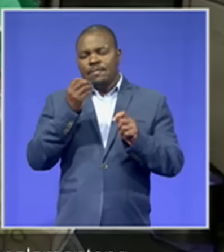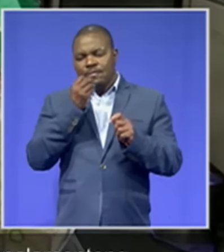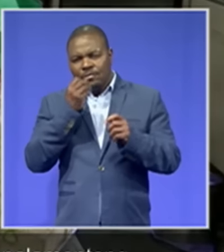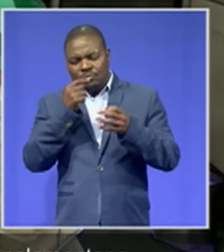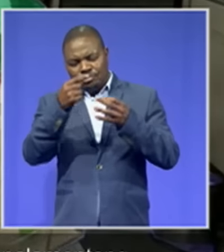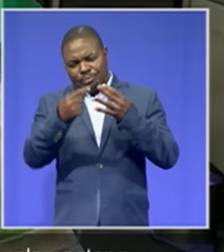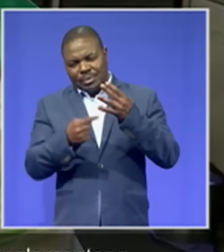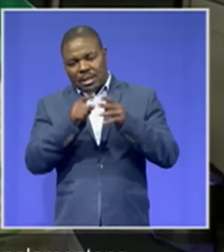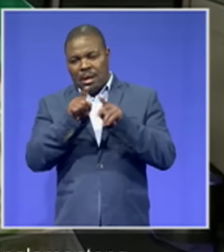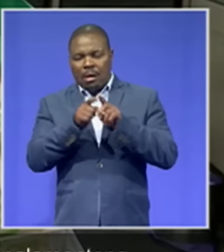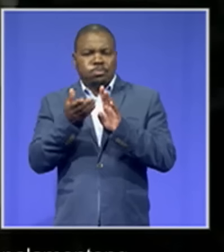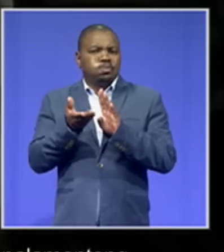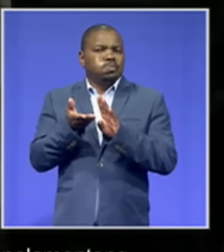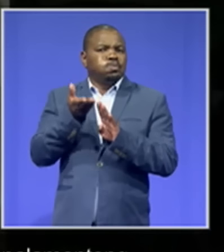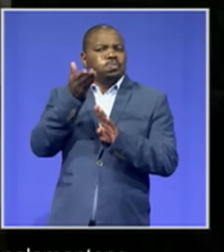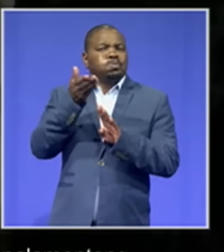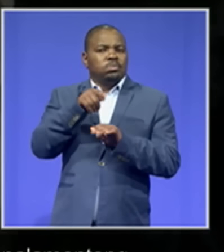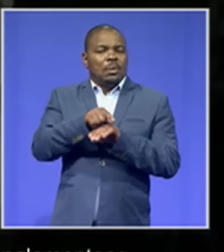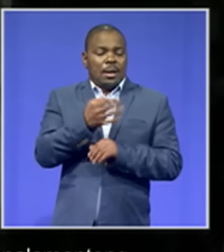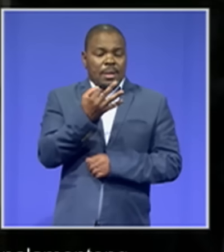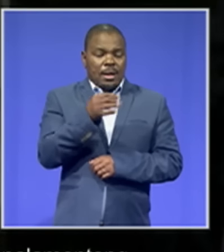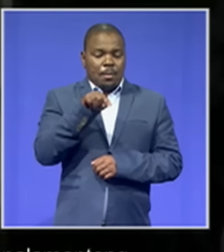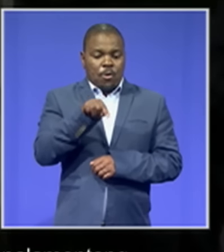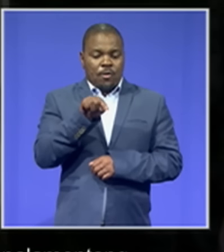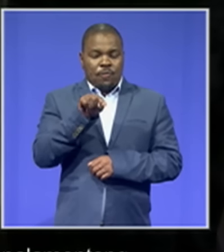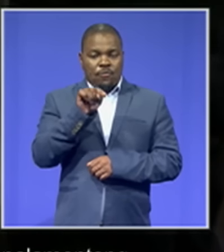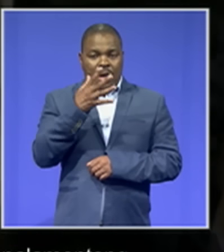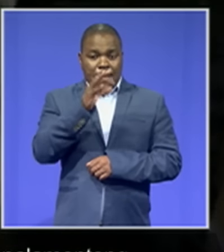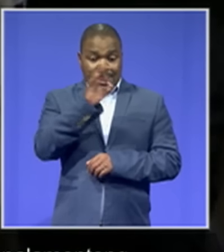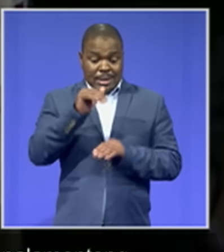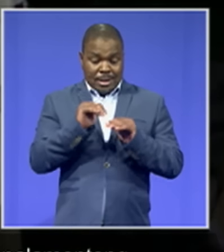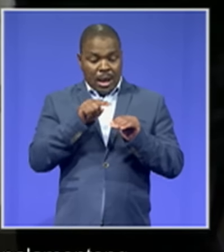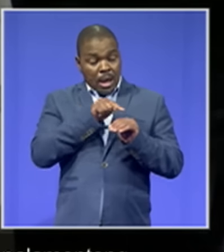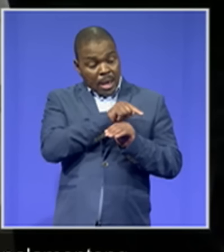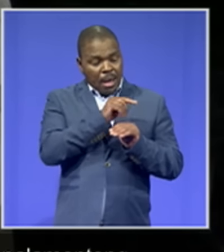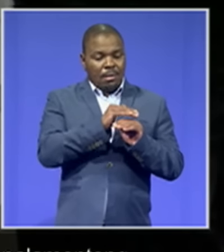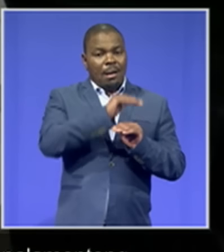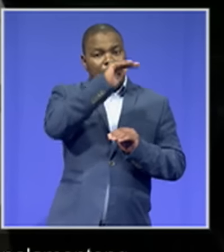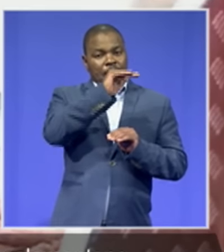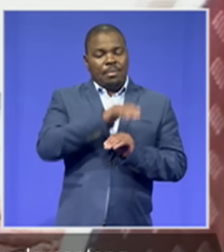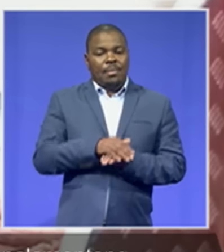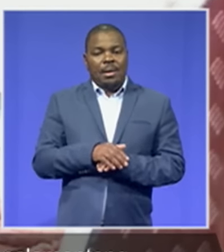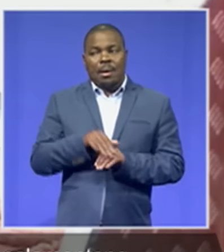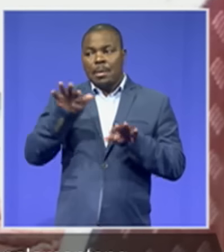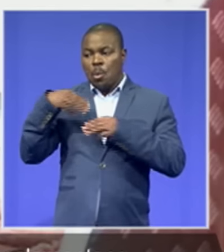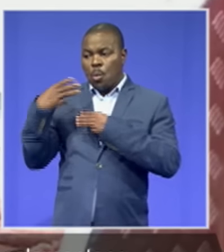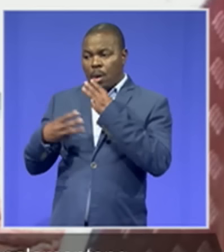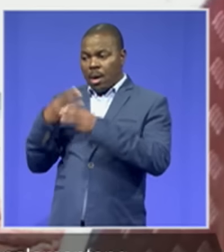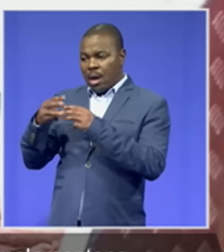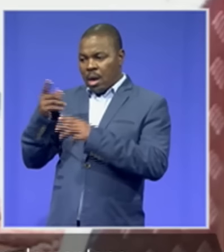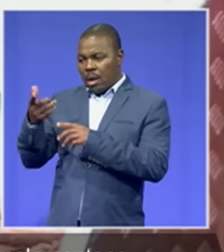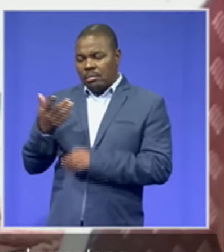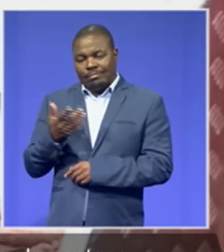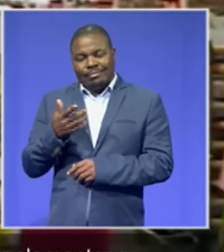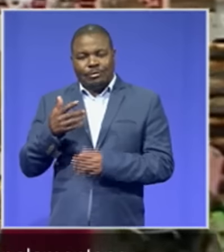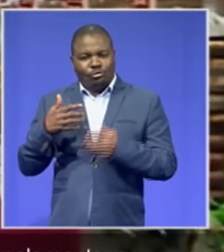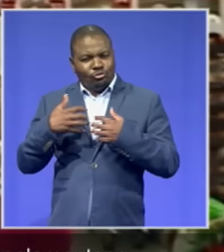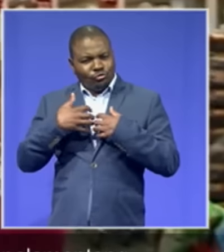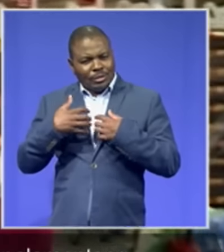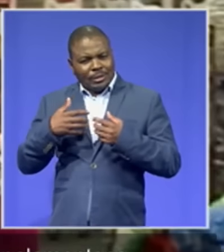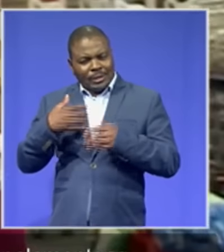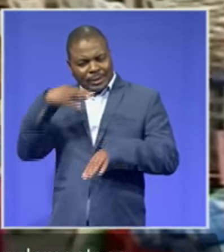far above the nominal inflation rate, which is currently 3.5%. These hikes are depleting workers' already meager and overstretched salaries, which